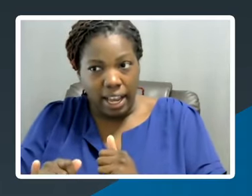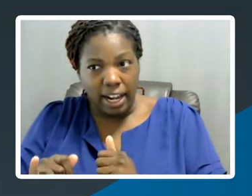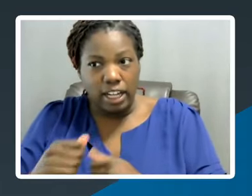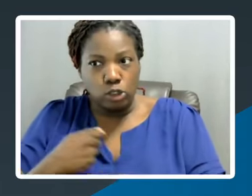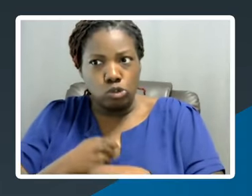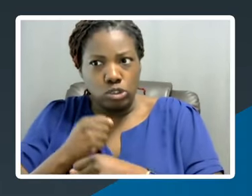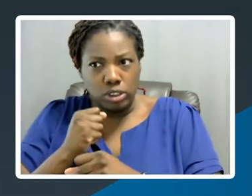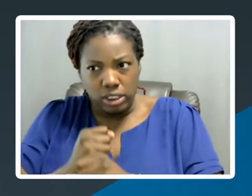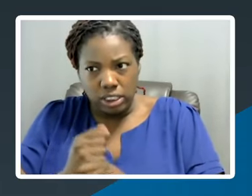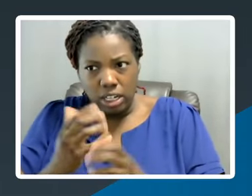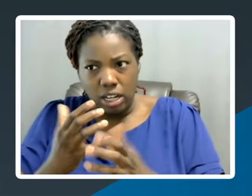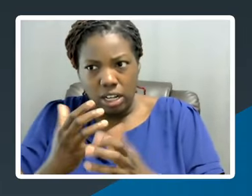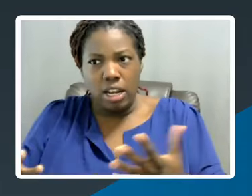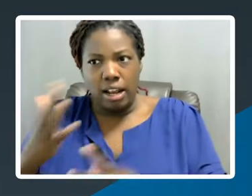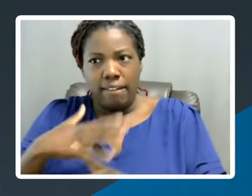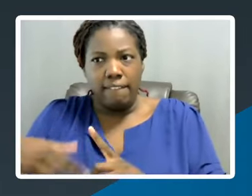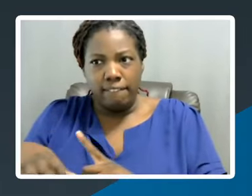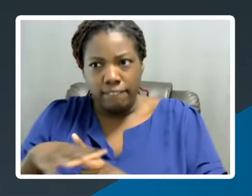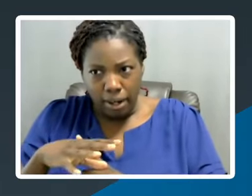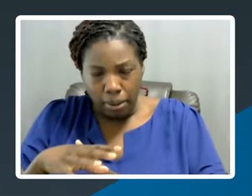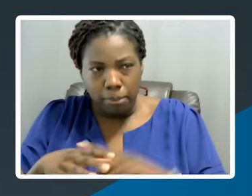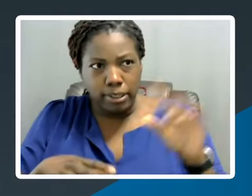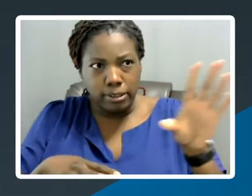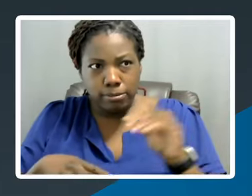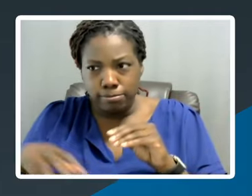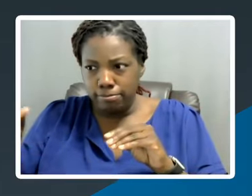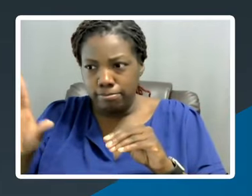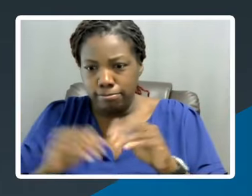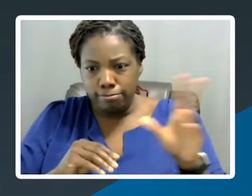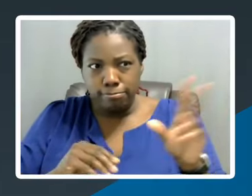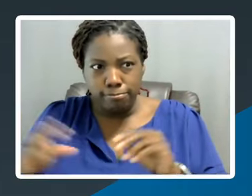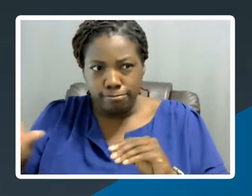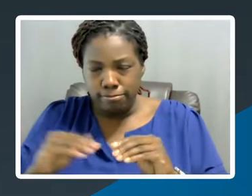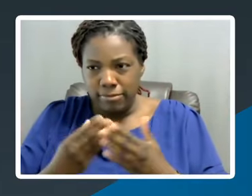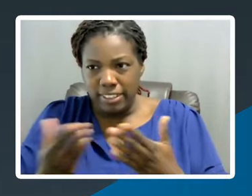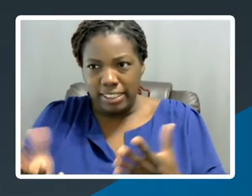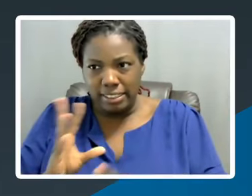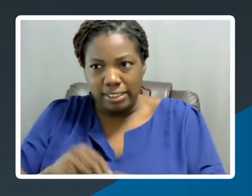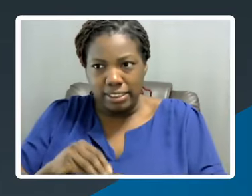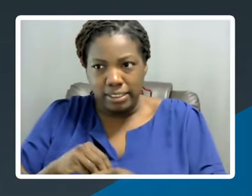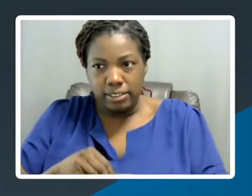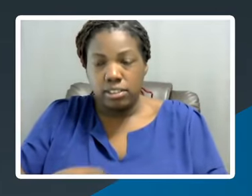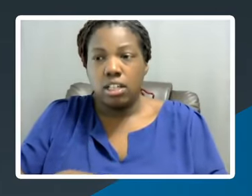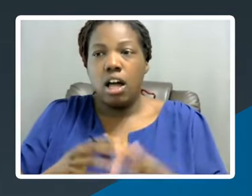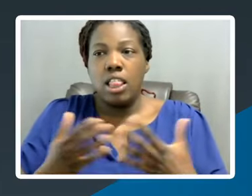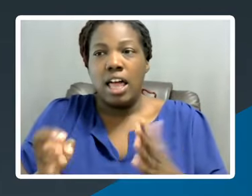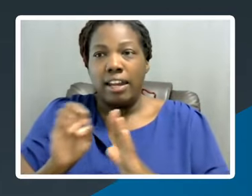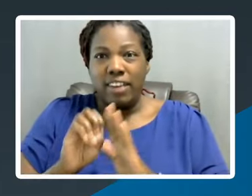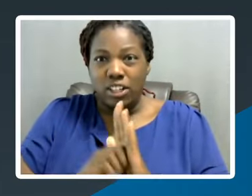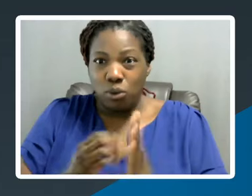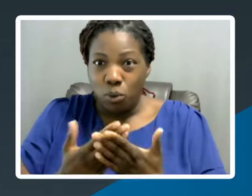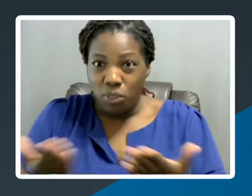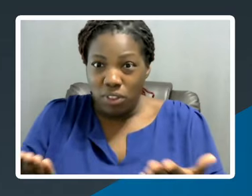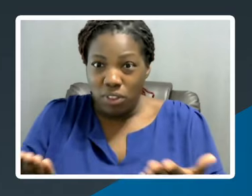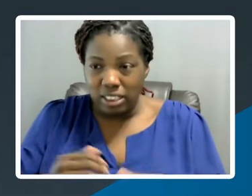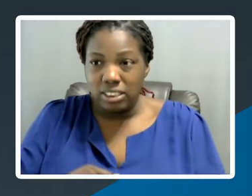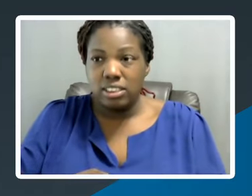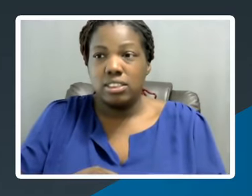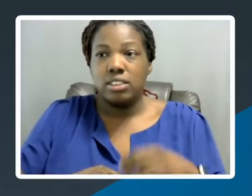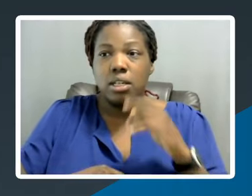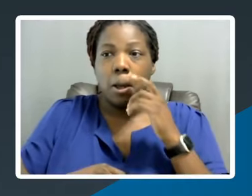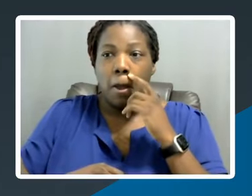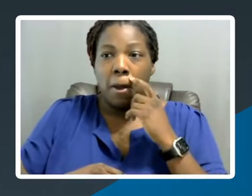of environmental, it brings a lot of environmental concerns into play, a lot of ethical concerns into play. You helped us